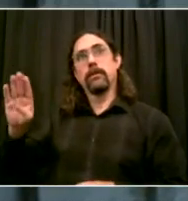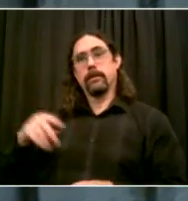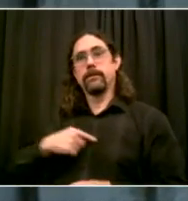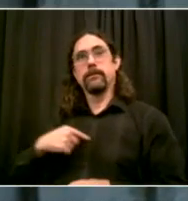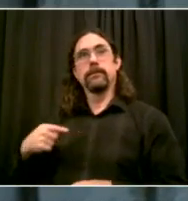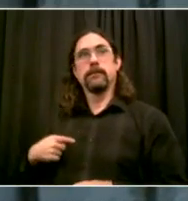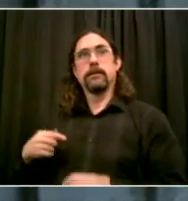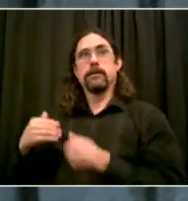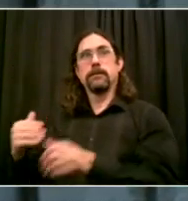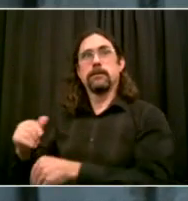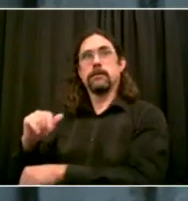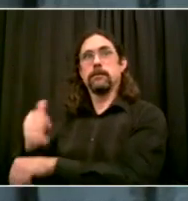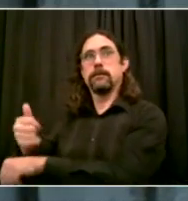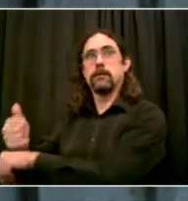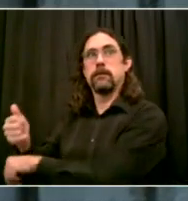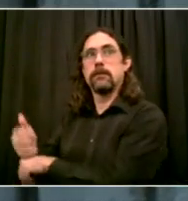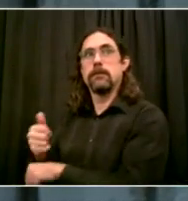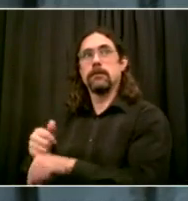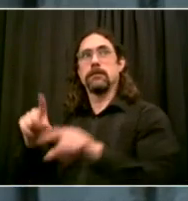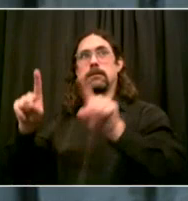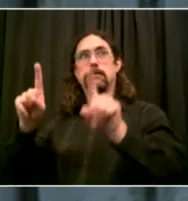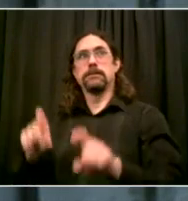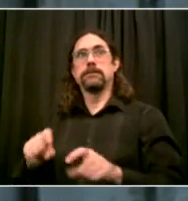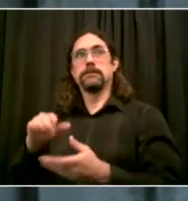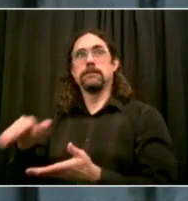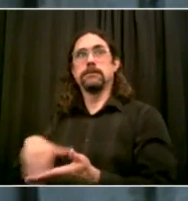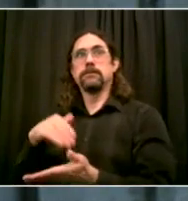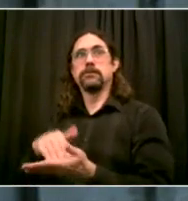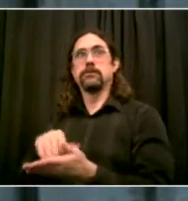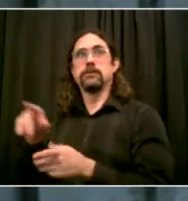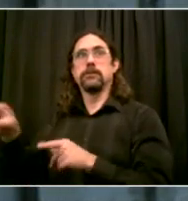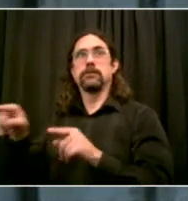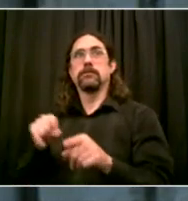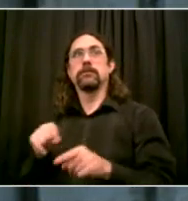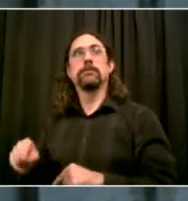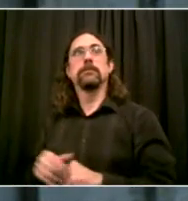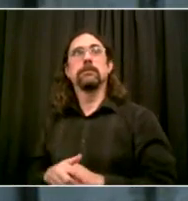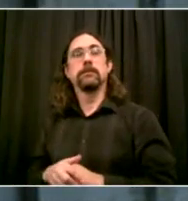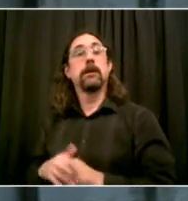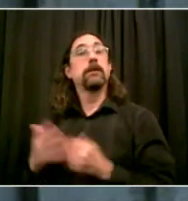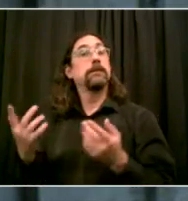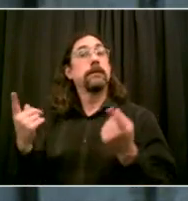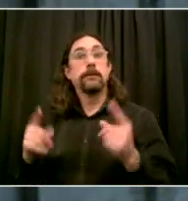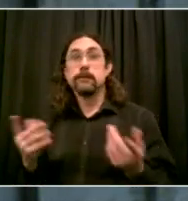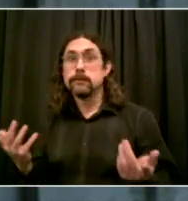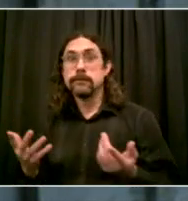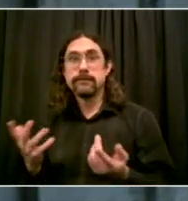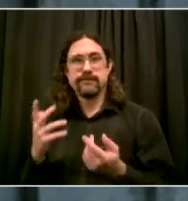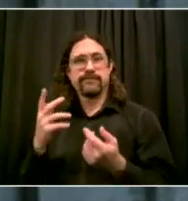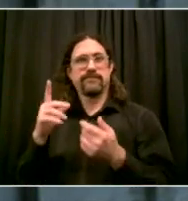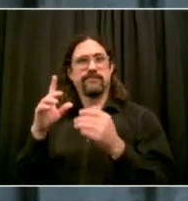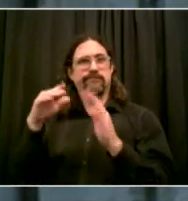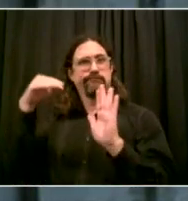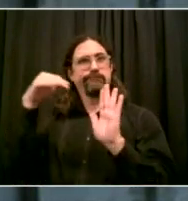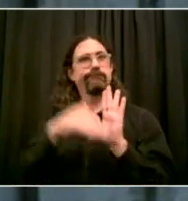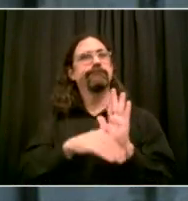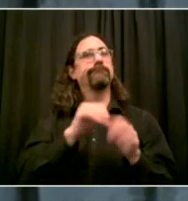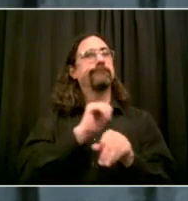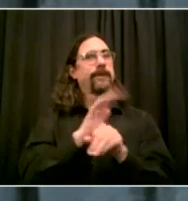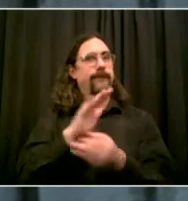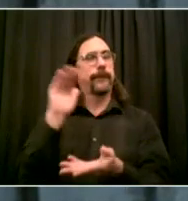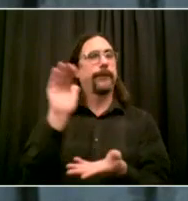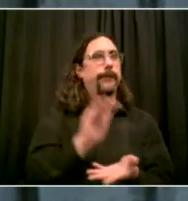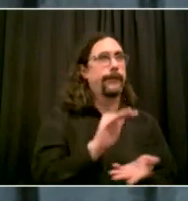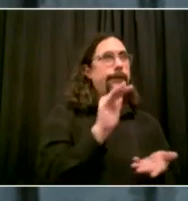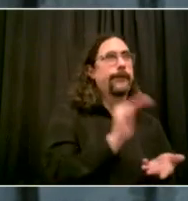and Queens. We brought in 32 new sites into the clusters, 18 of those in the red zones alone. Queens has seen substantial improvement,